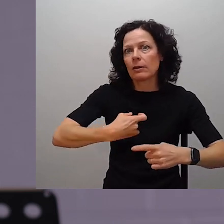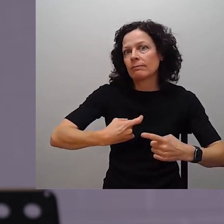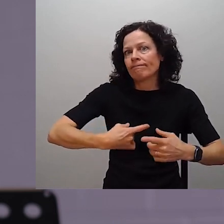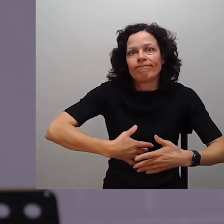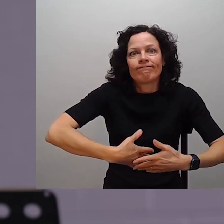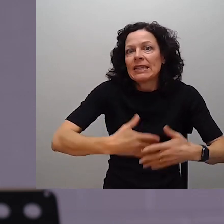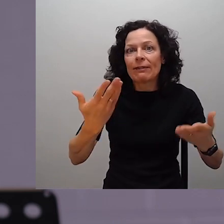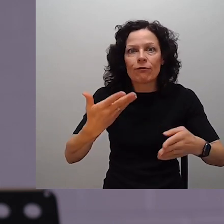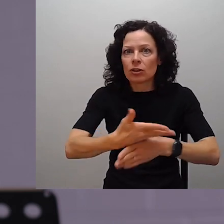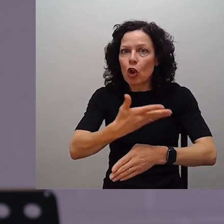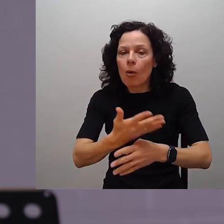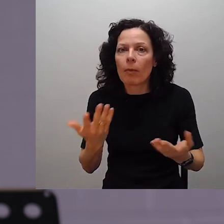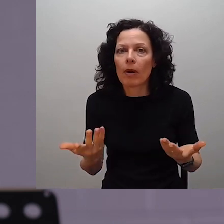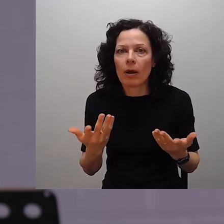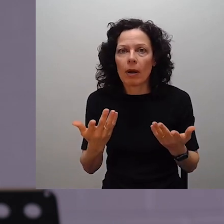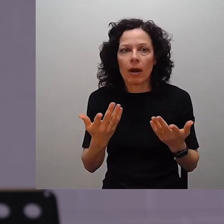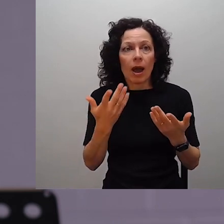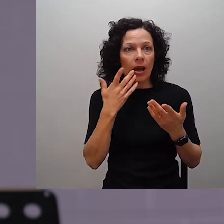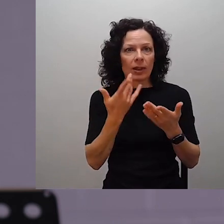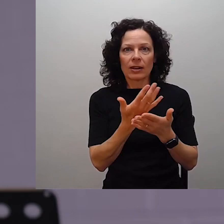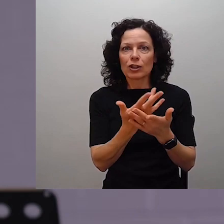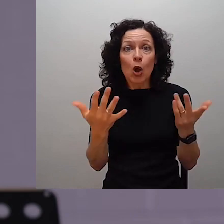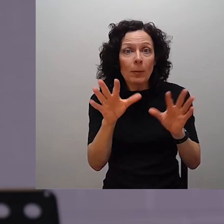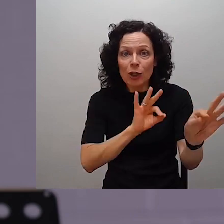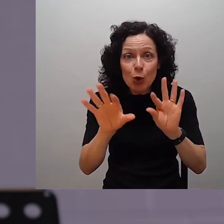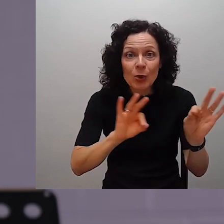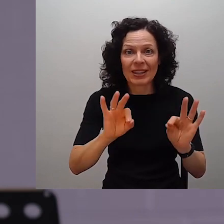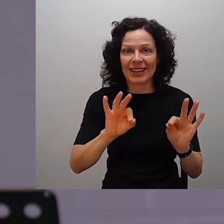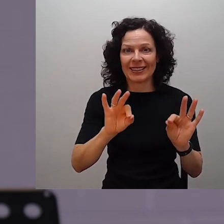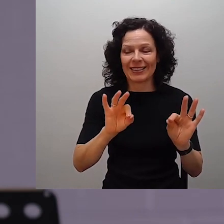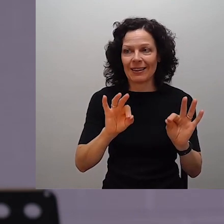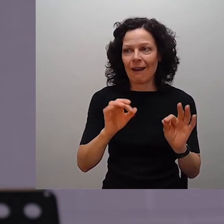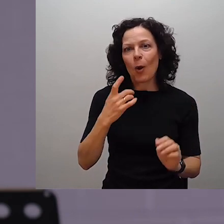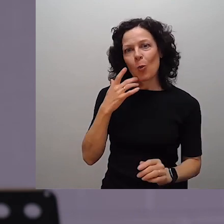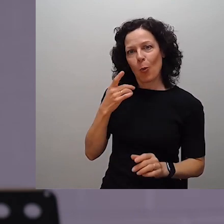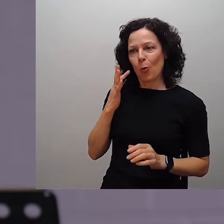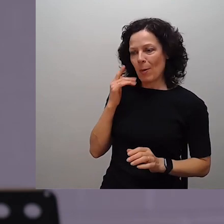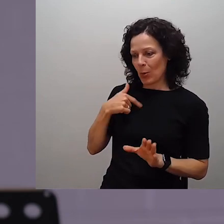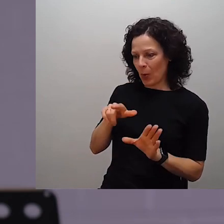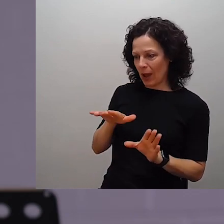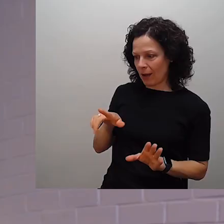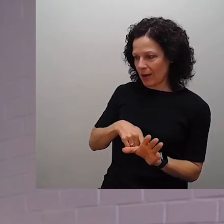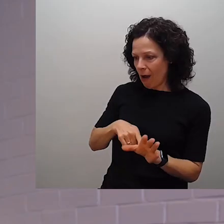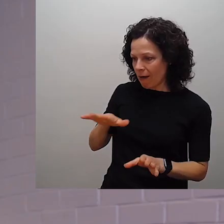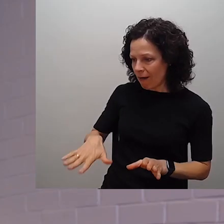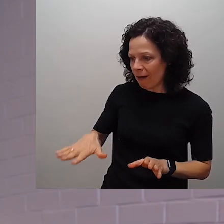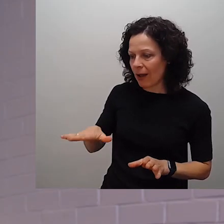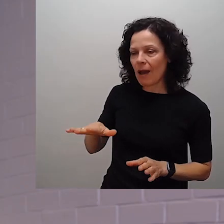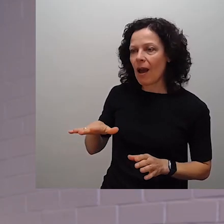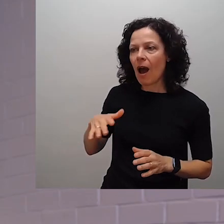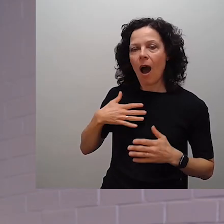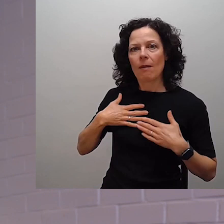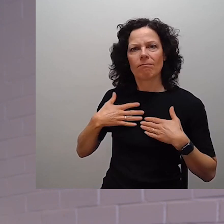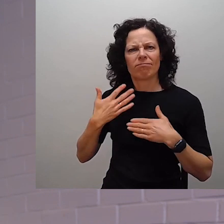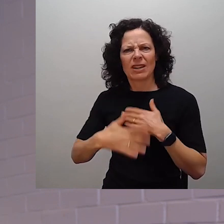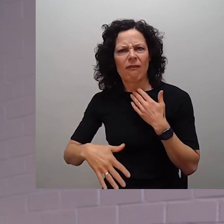You can be anything you want then. You don't just have to be one thing like what we're all told, like when we were kids, you know. When I was younger, a lot